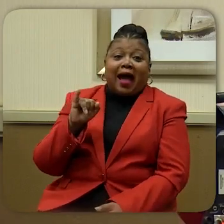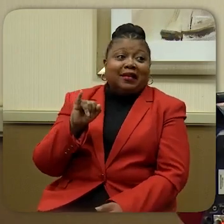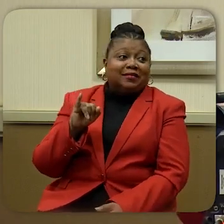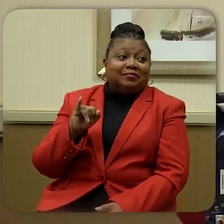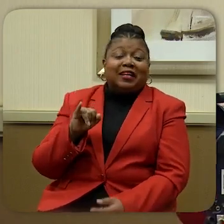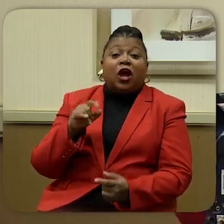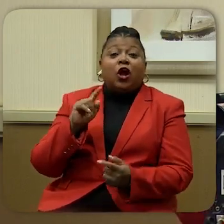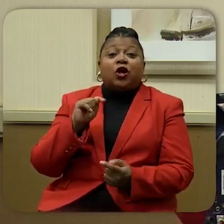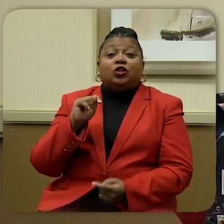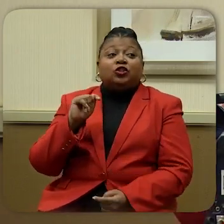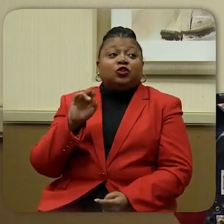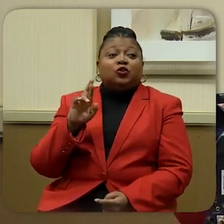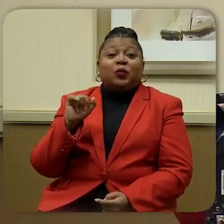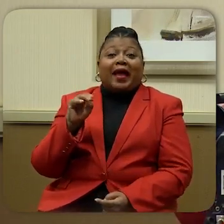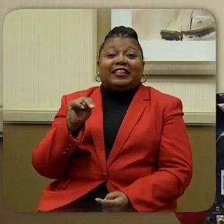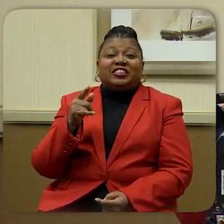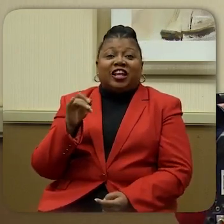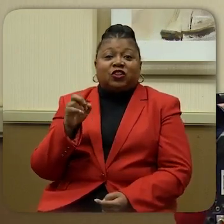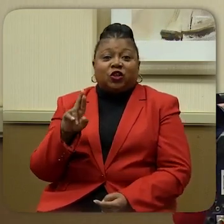Okay. Transgender.